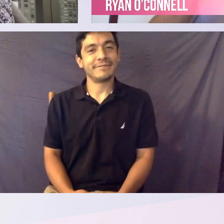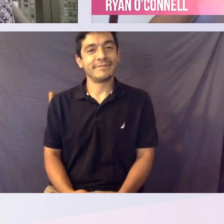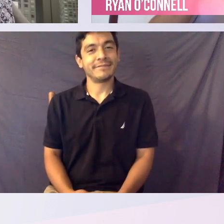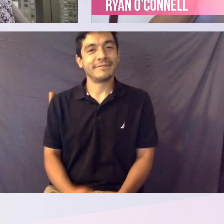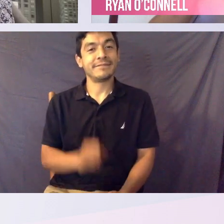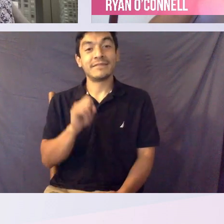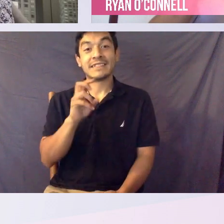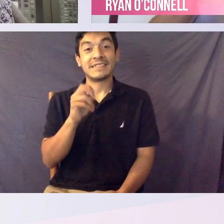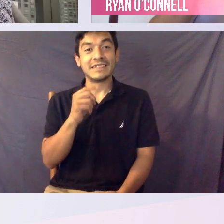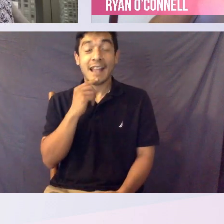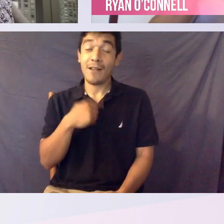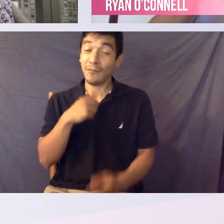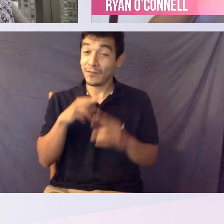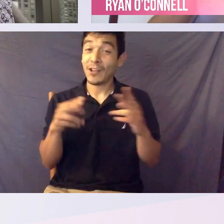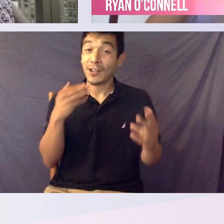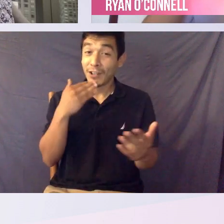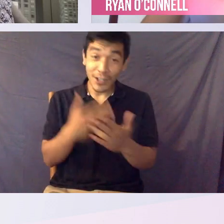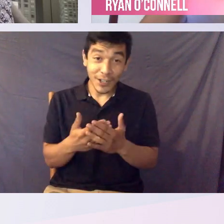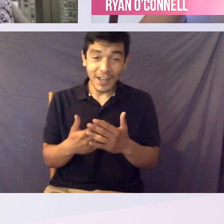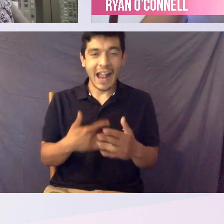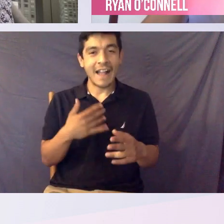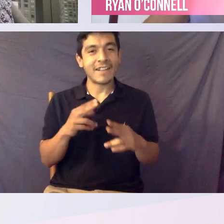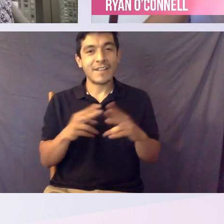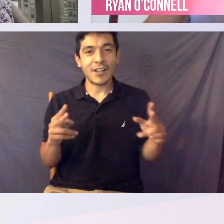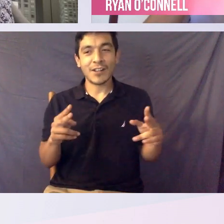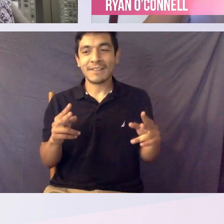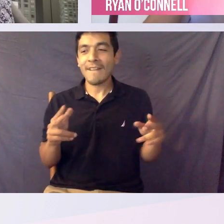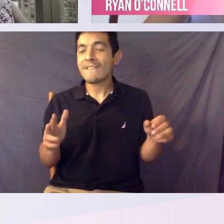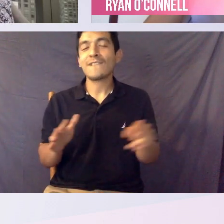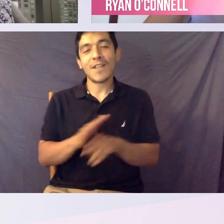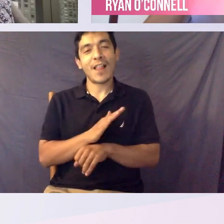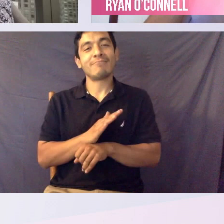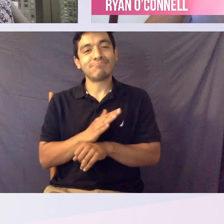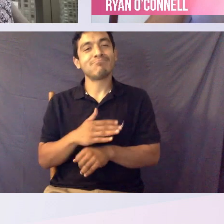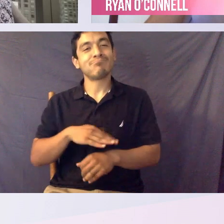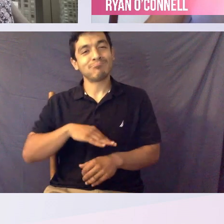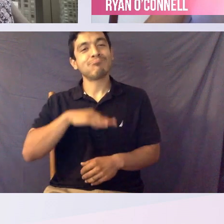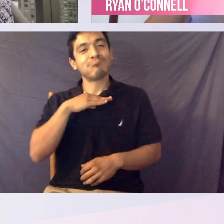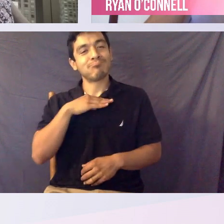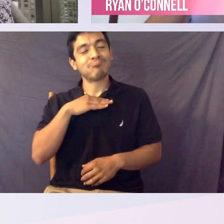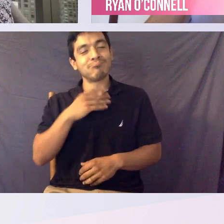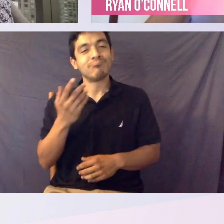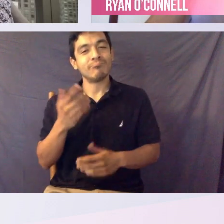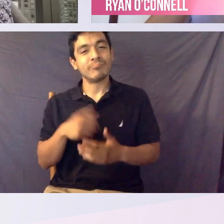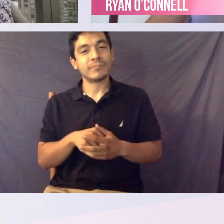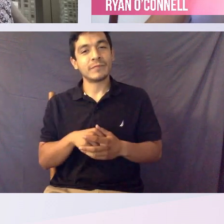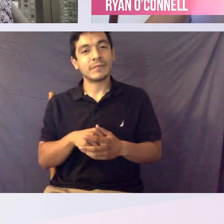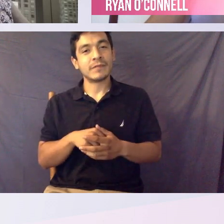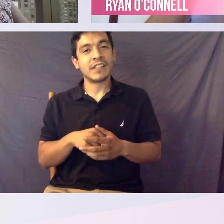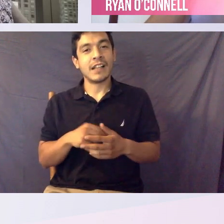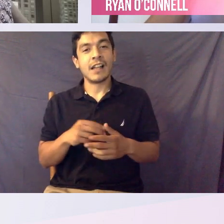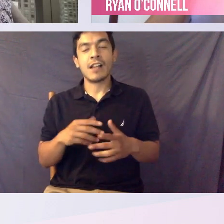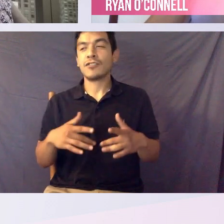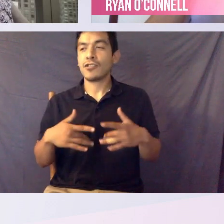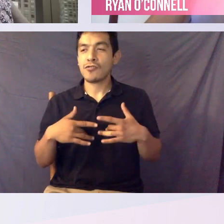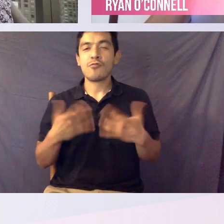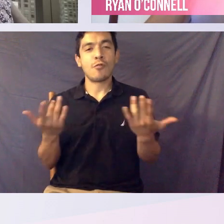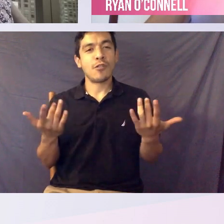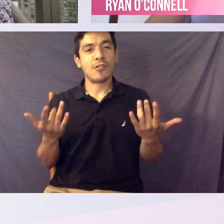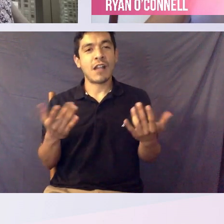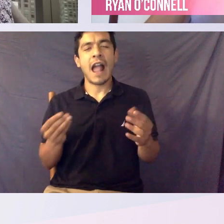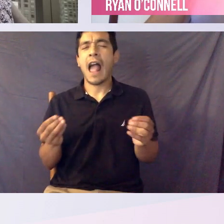I'm good. I mean, I feel really full up. You know, it was a joy and more than